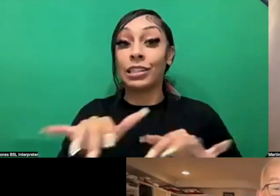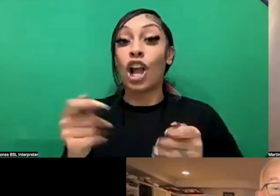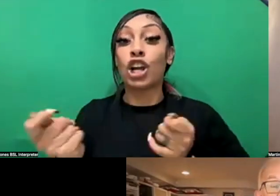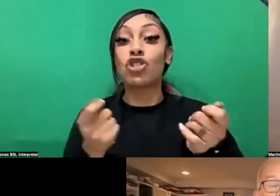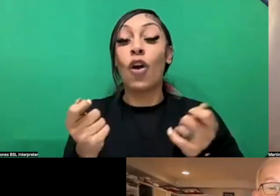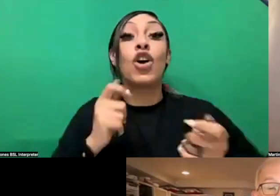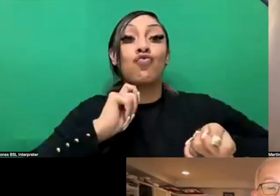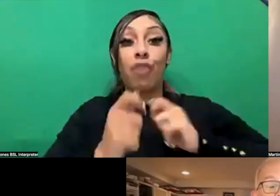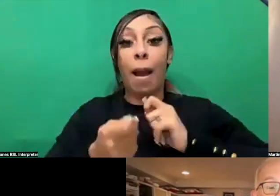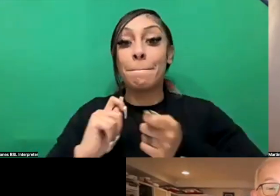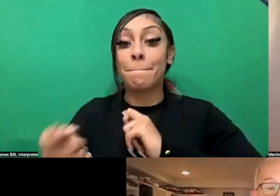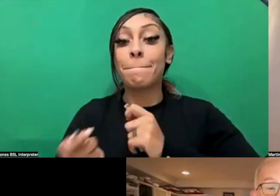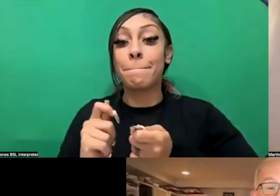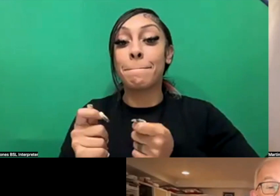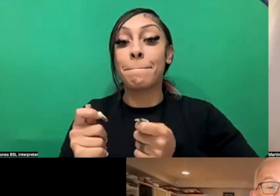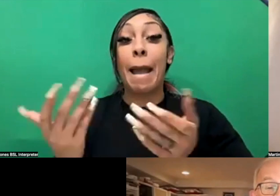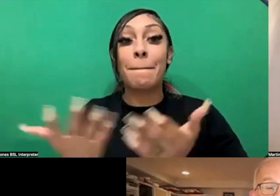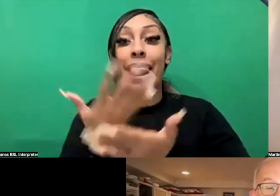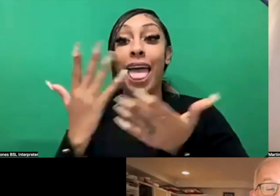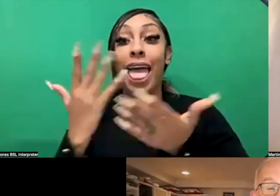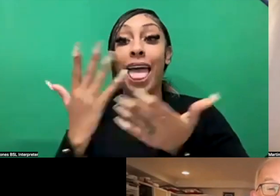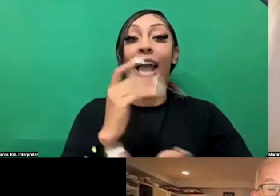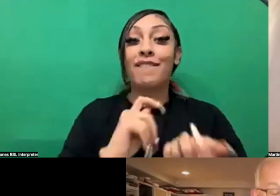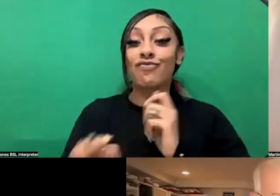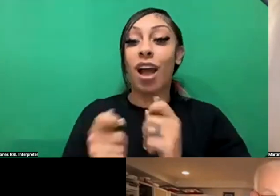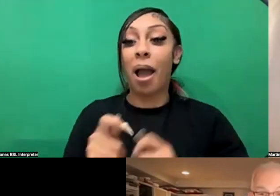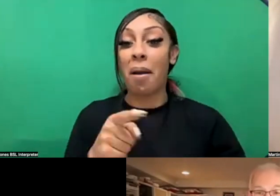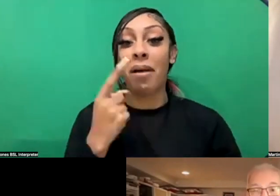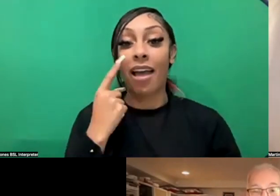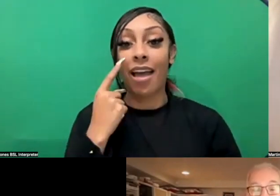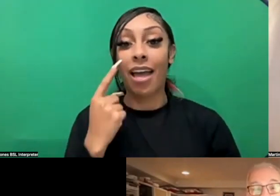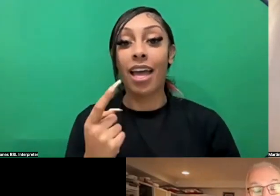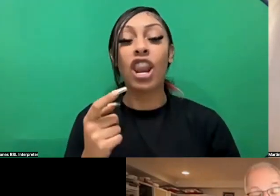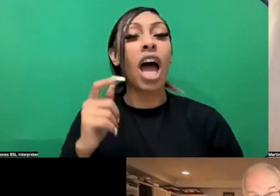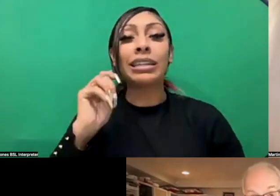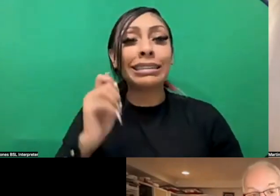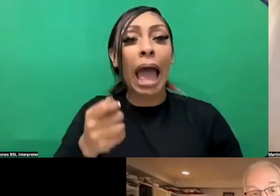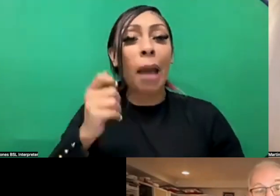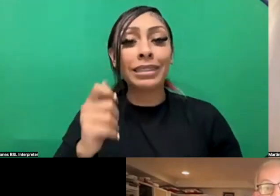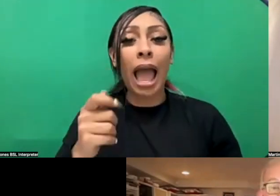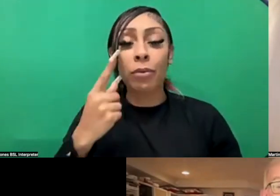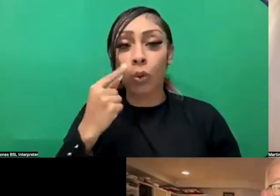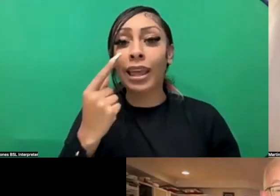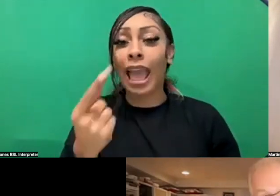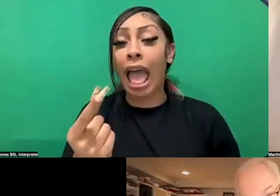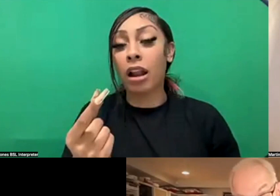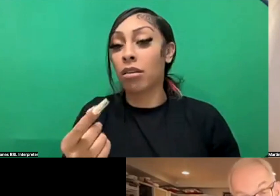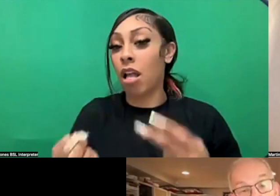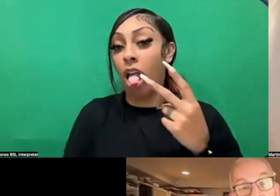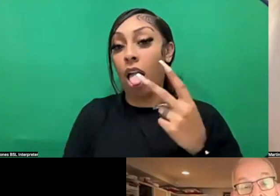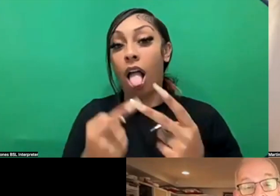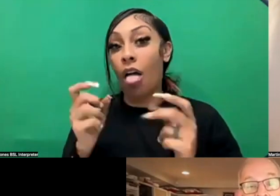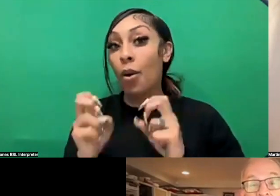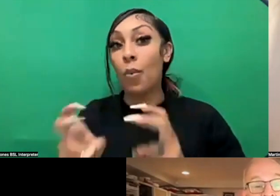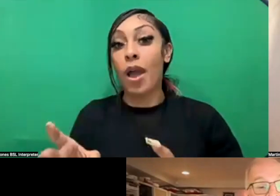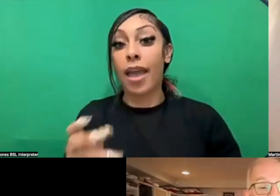drums, for playing live drum parts. But not just tapping on the pads. You can certainly do that, and people have